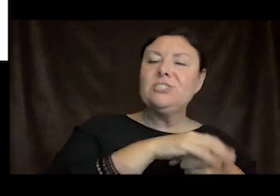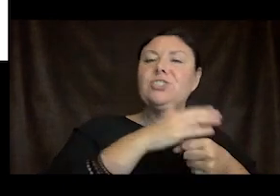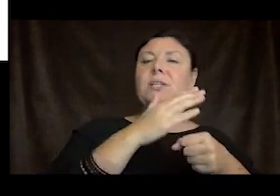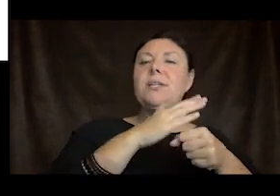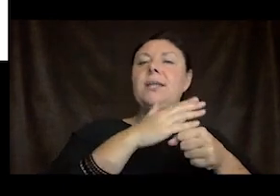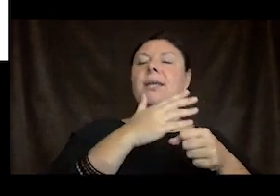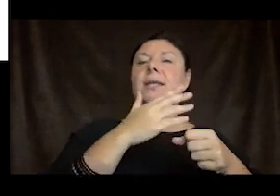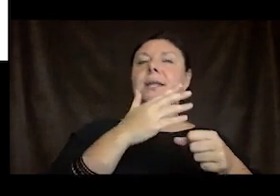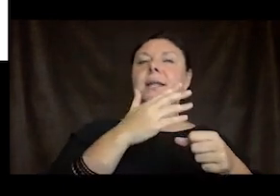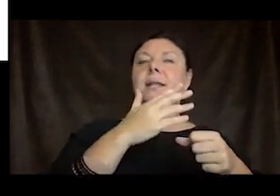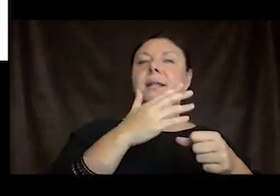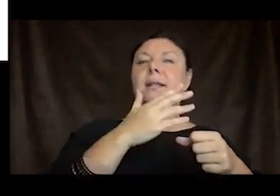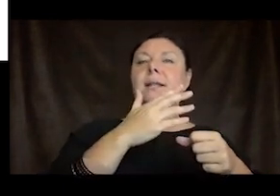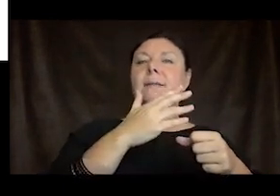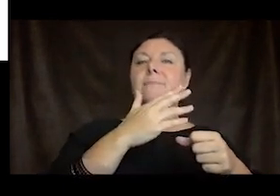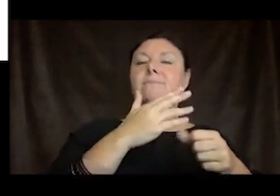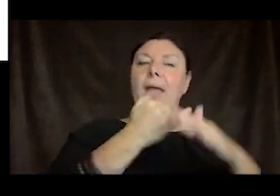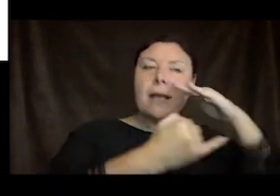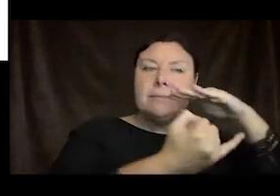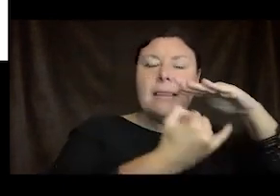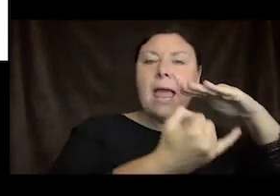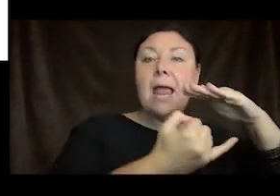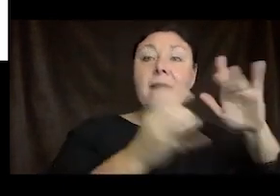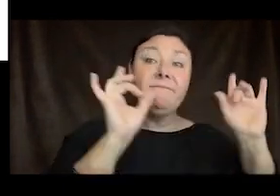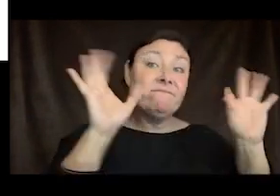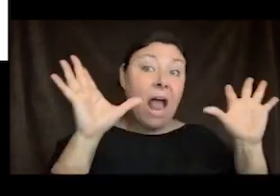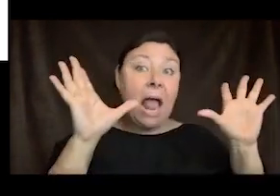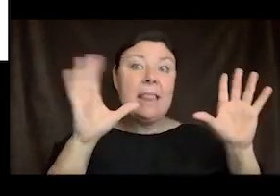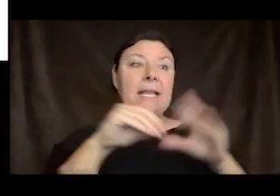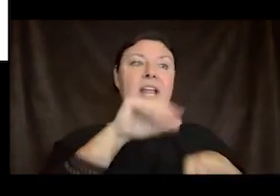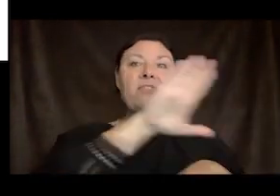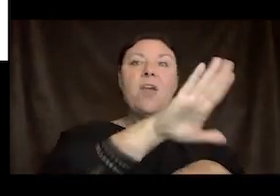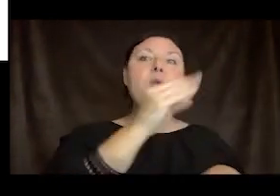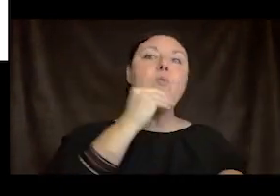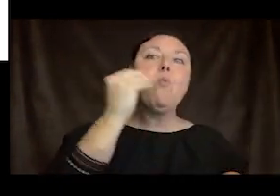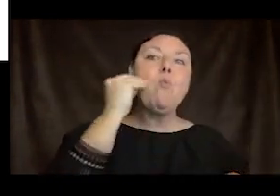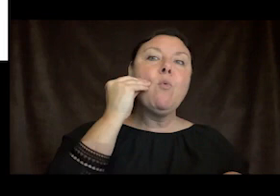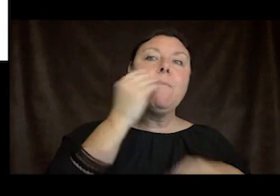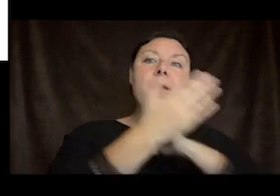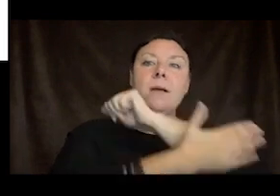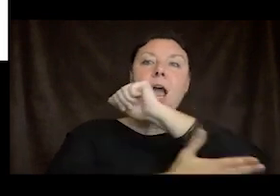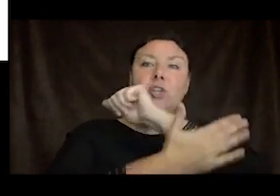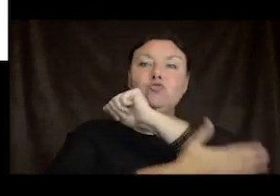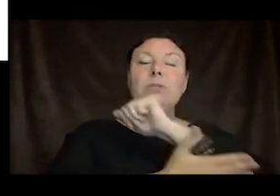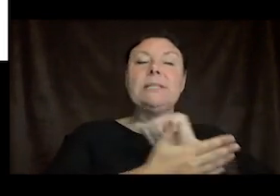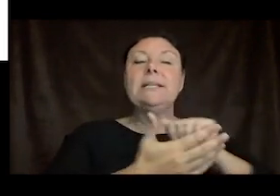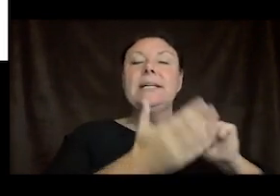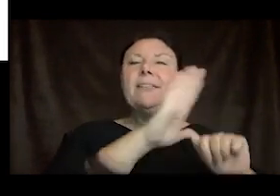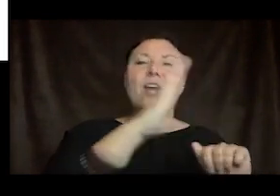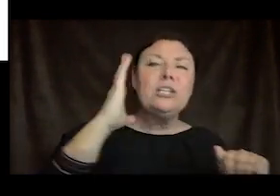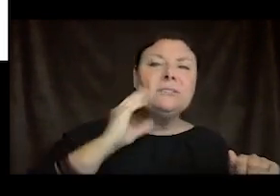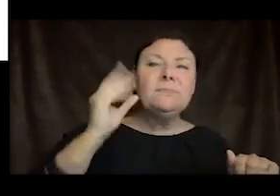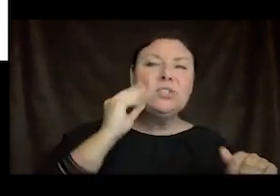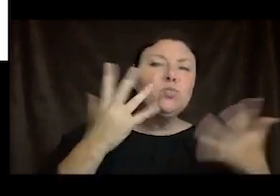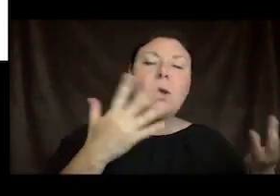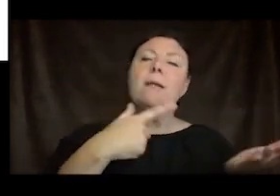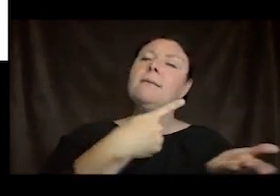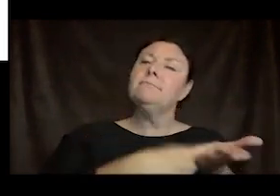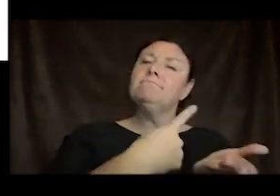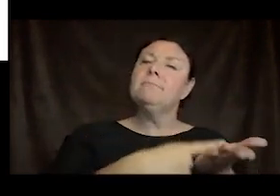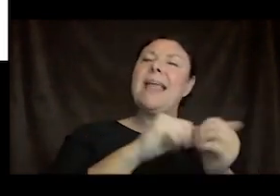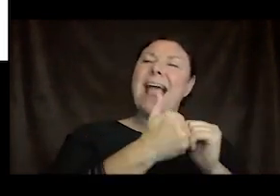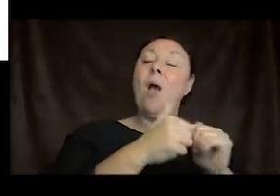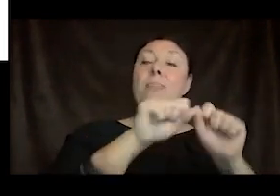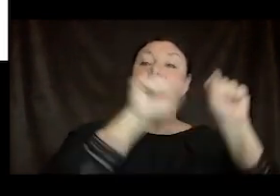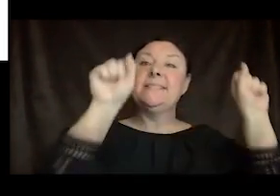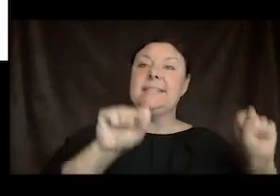exclusionary, that may have even been violent because that may have been their experience. And then let's talk about how the